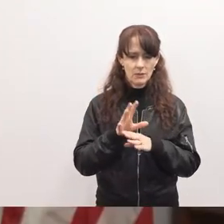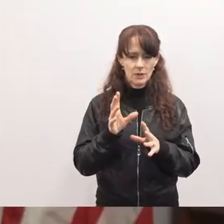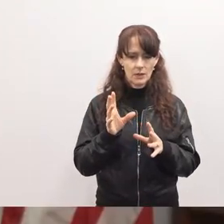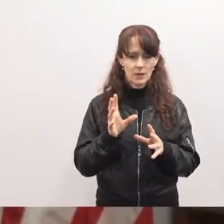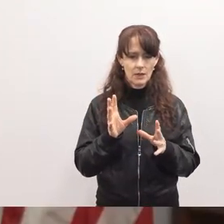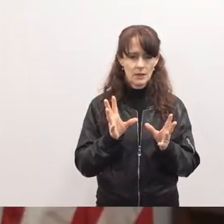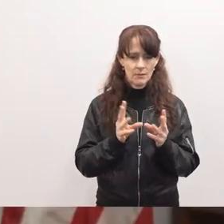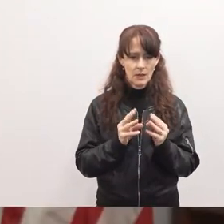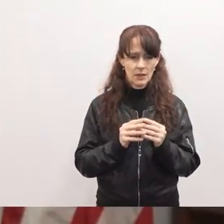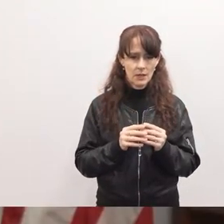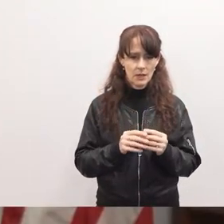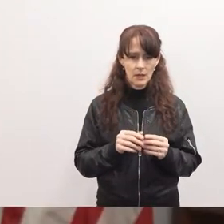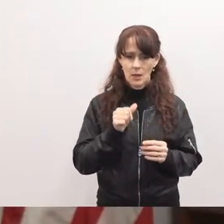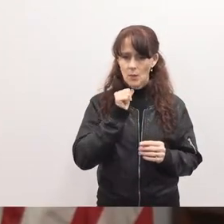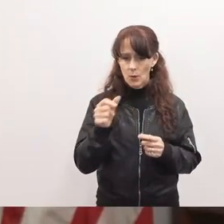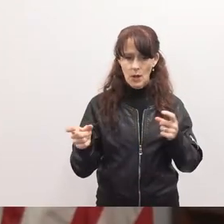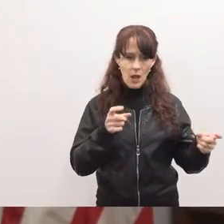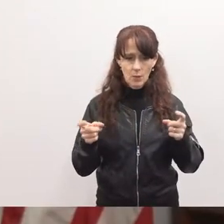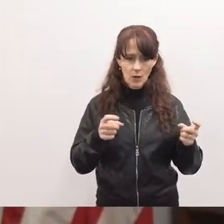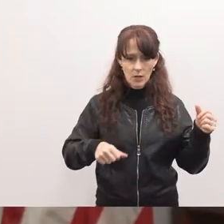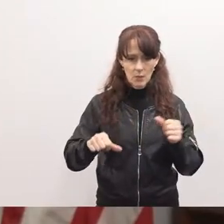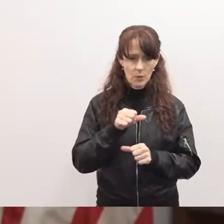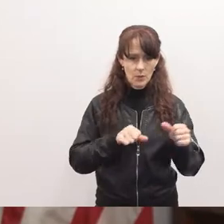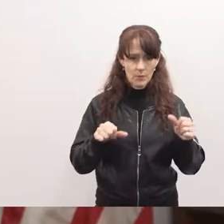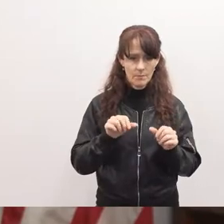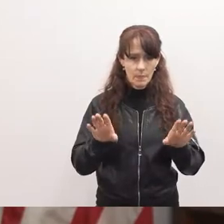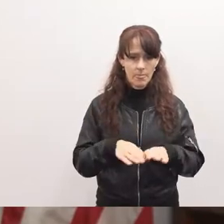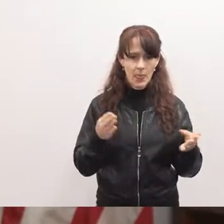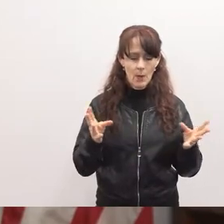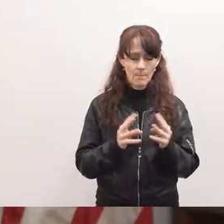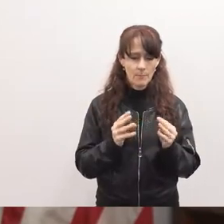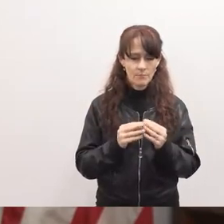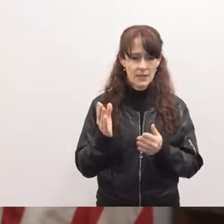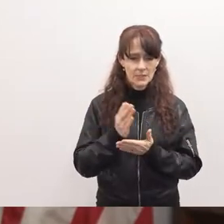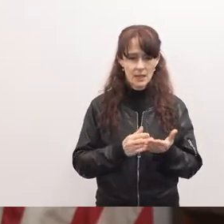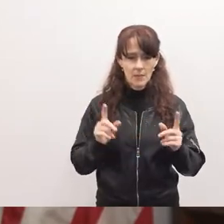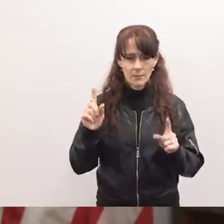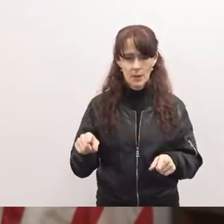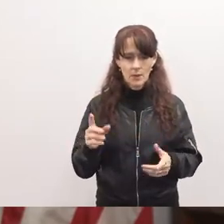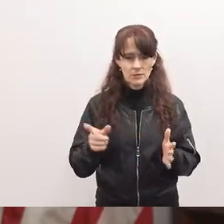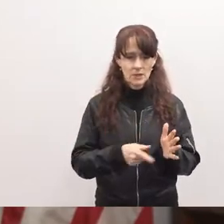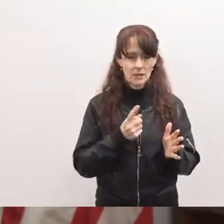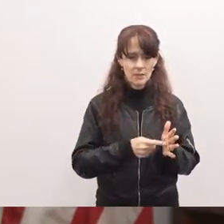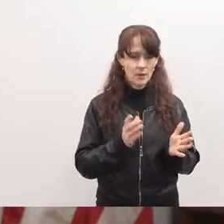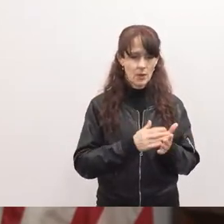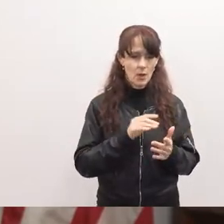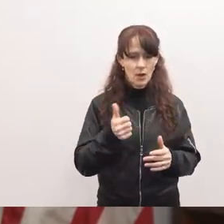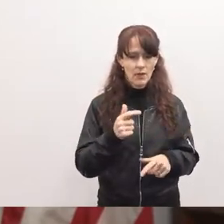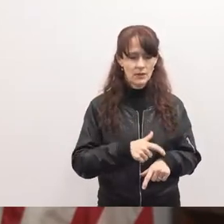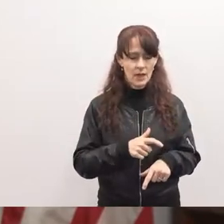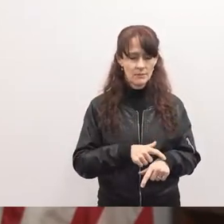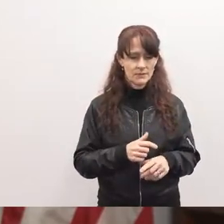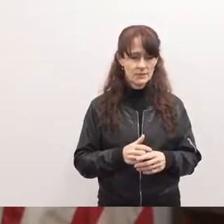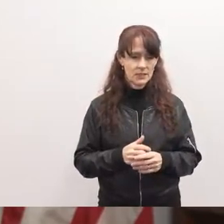Yeah. We're not coordinating with each other, but these are open meetings. Some of us go sometimes, others go other times.